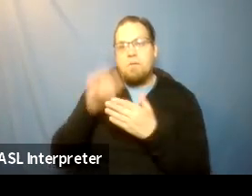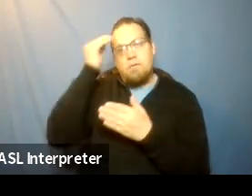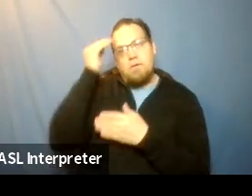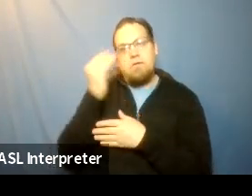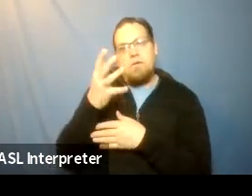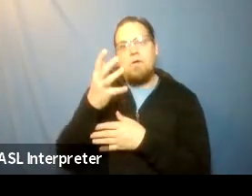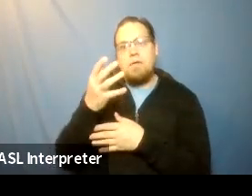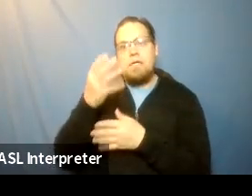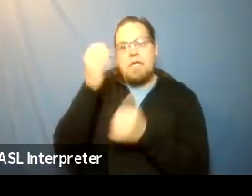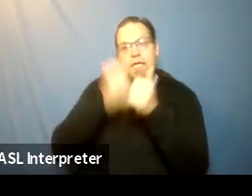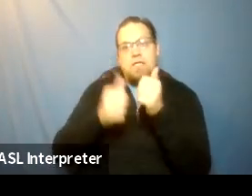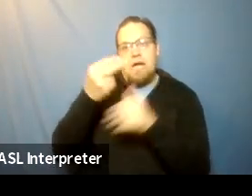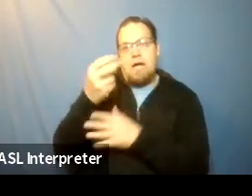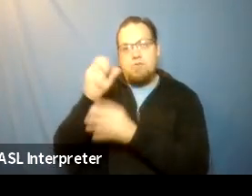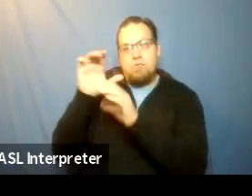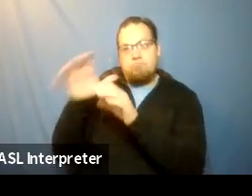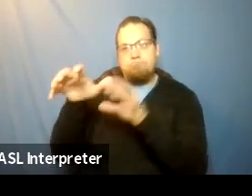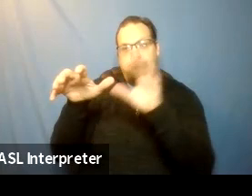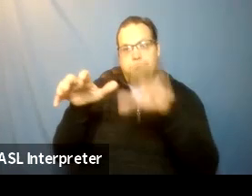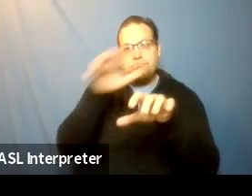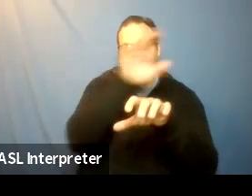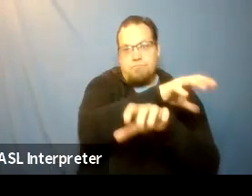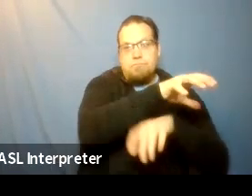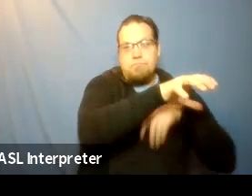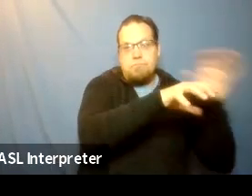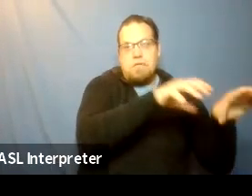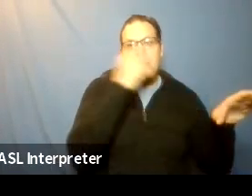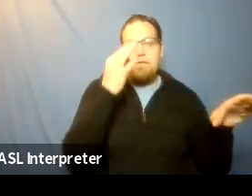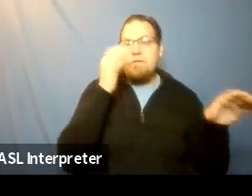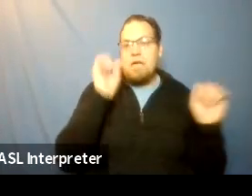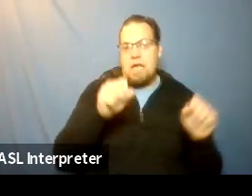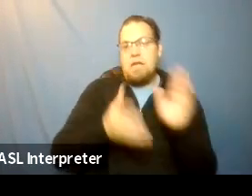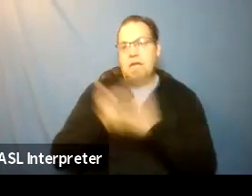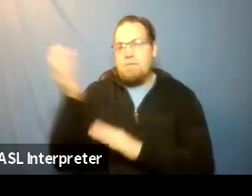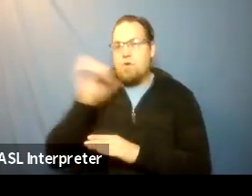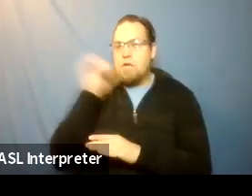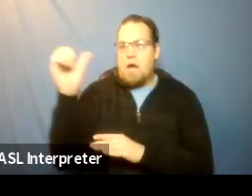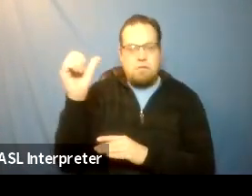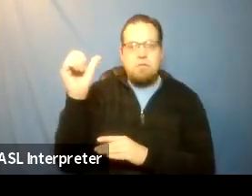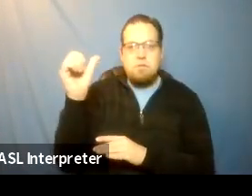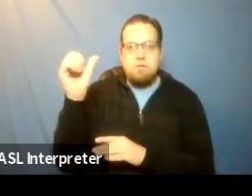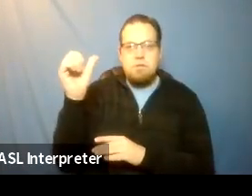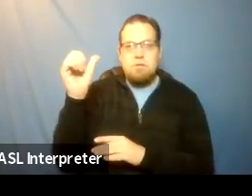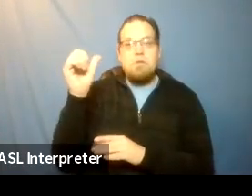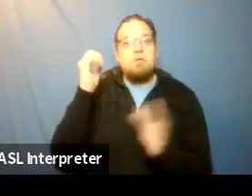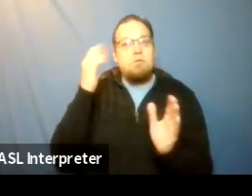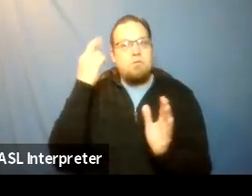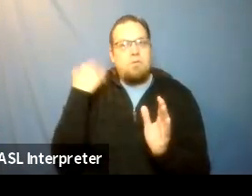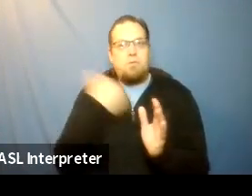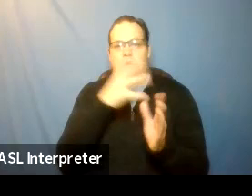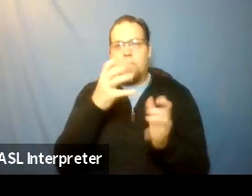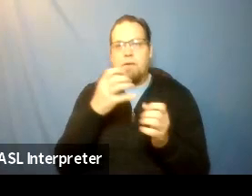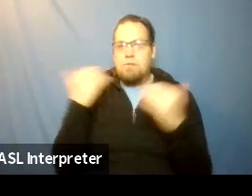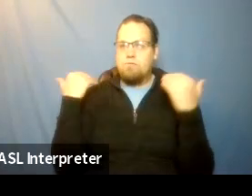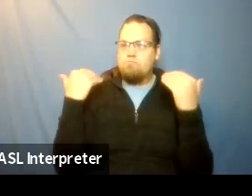high school in terms of off-campus or on-campus lunch. And realize we don't want to be too